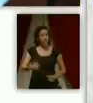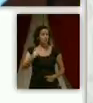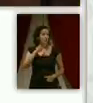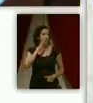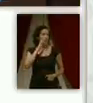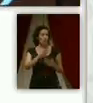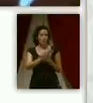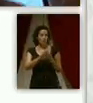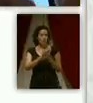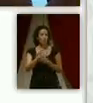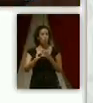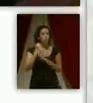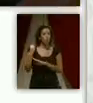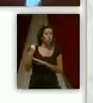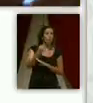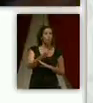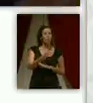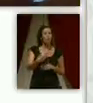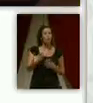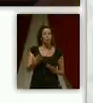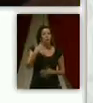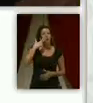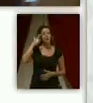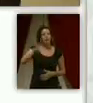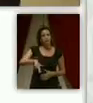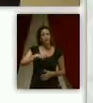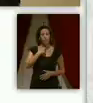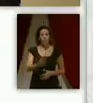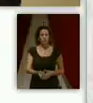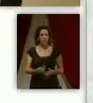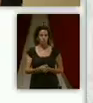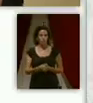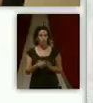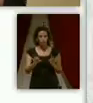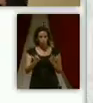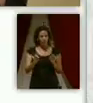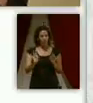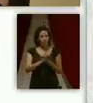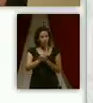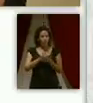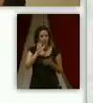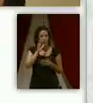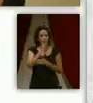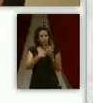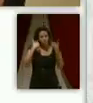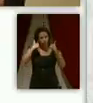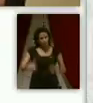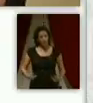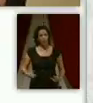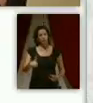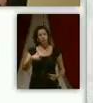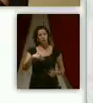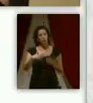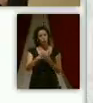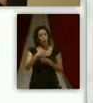as I said at the very beginning, they really need the voice recognition. They just don't want to touch anything because they